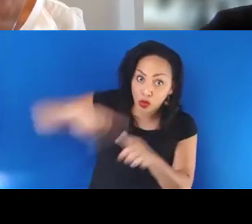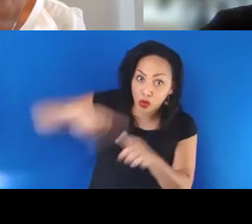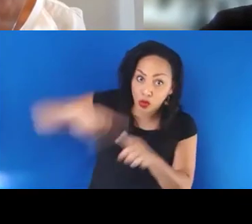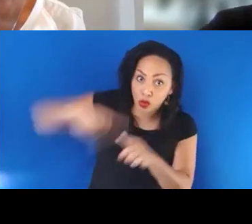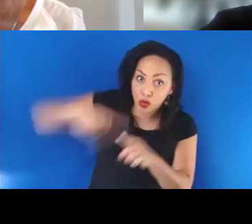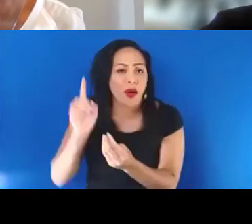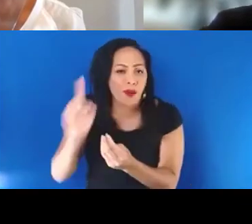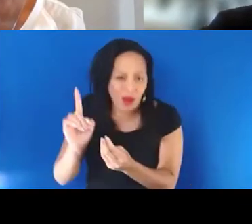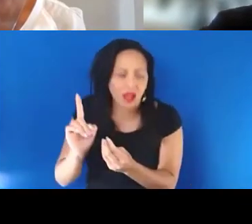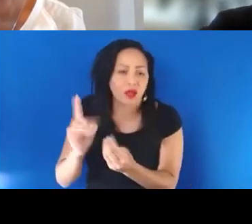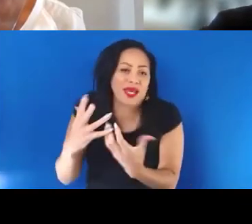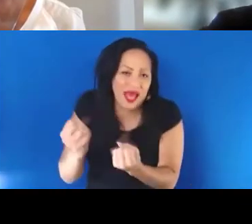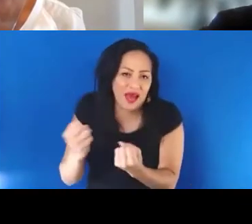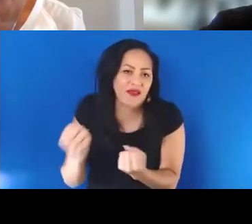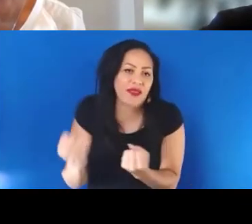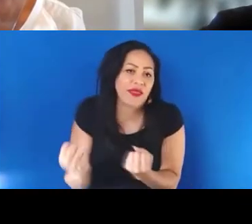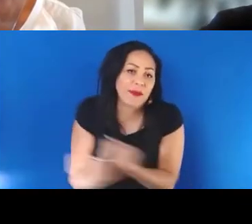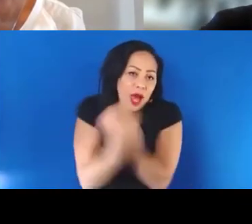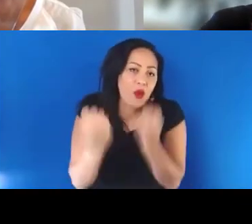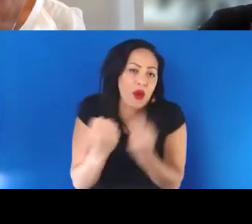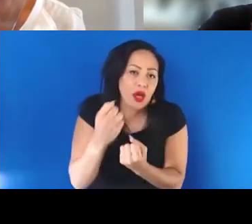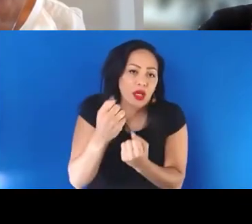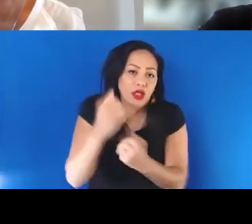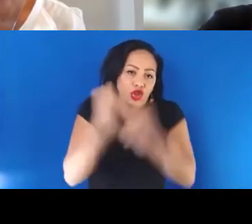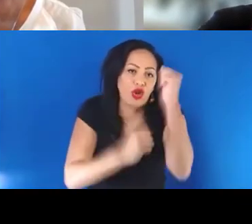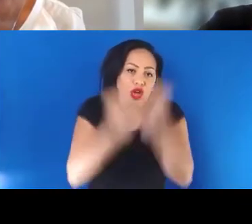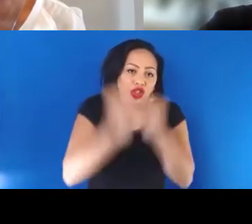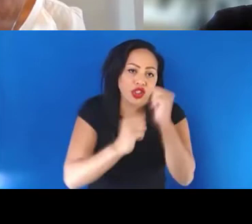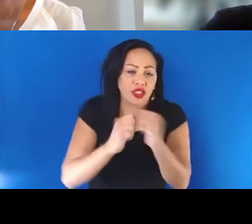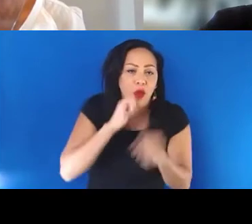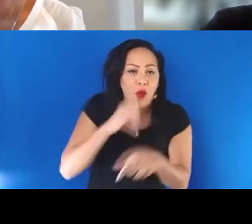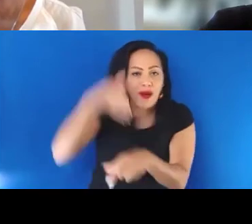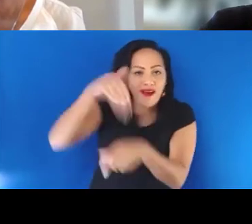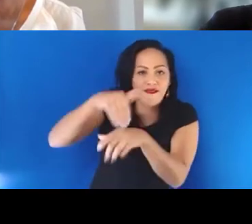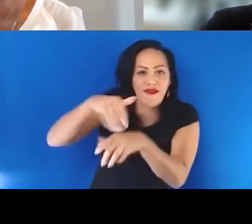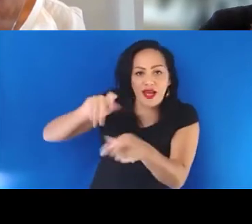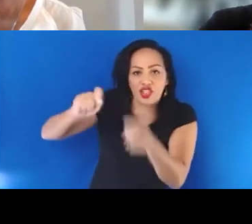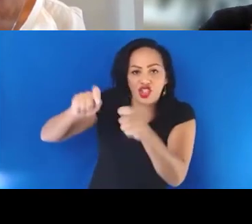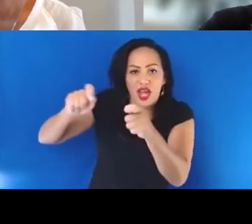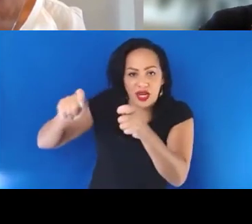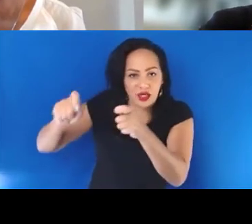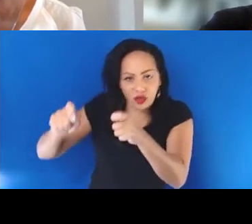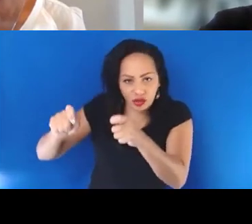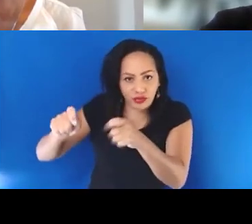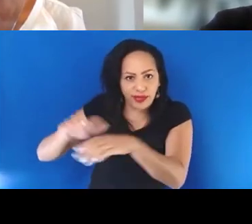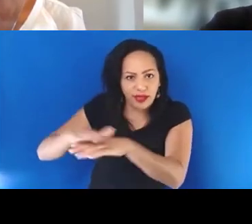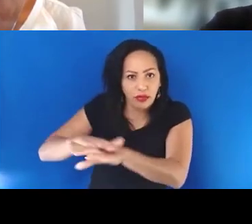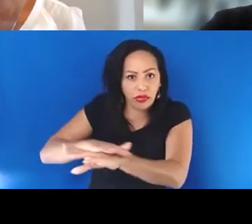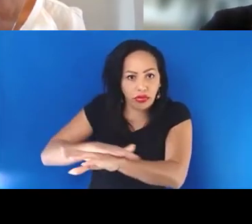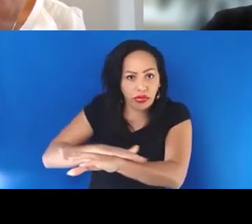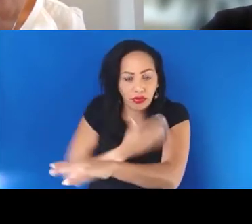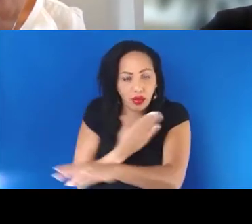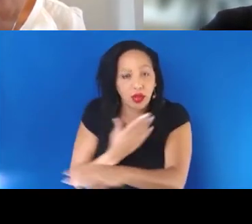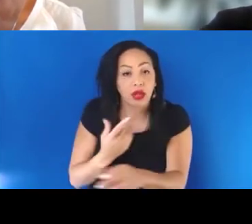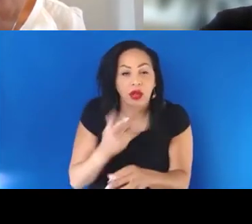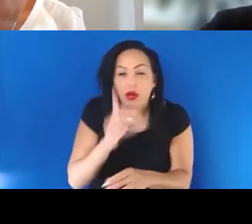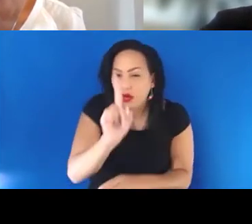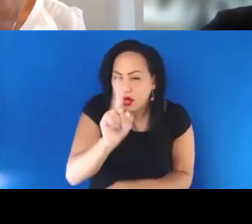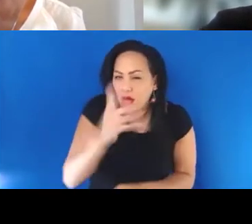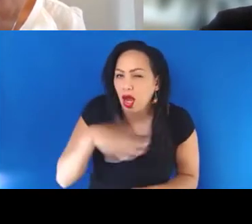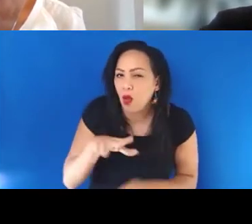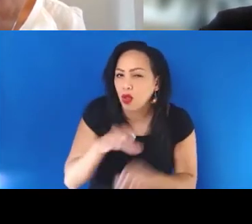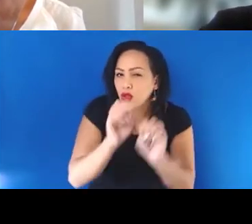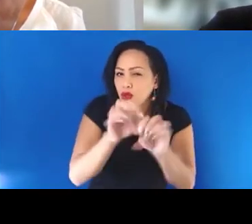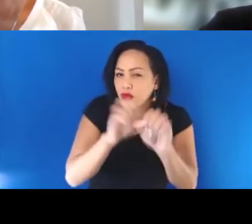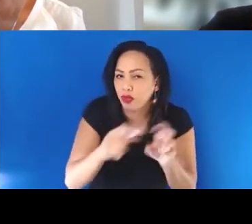that we're talking about that affects that deeply. It should also be said that the UN came to being in the middle